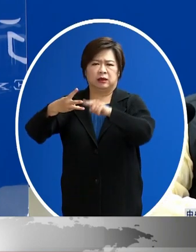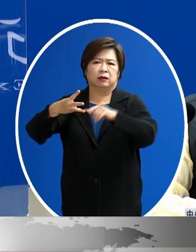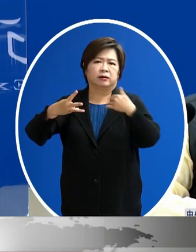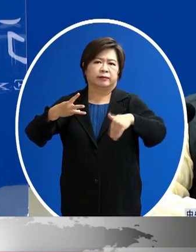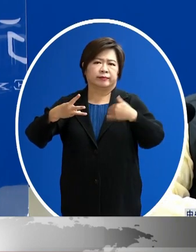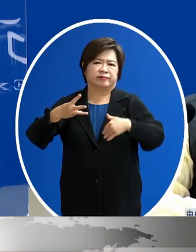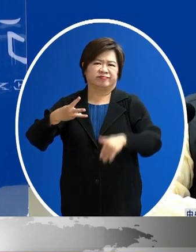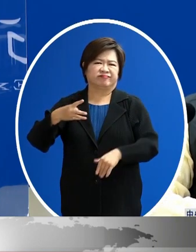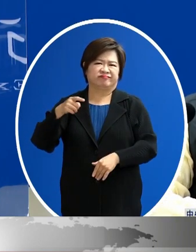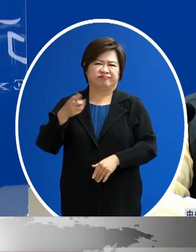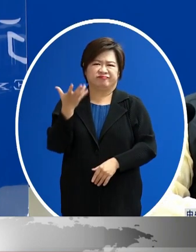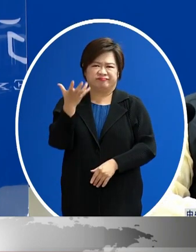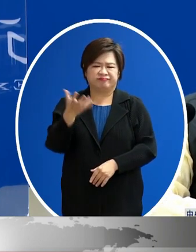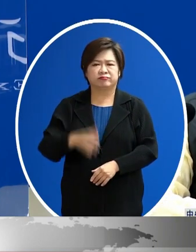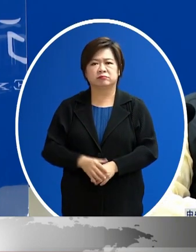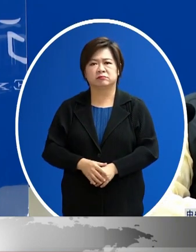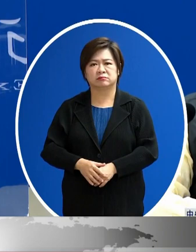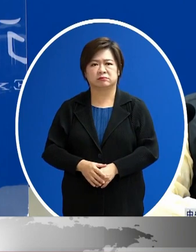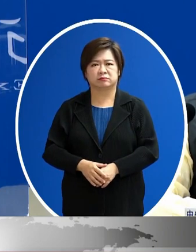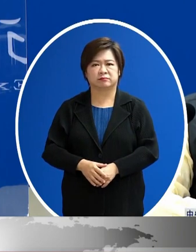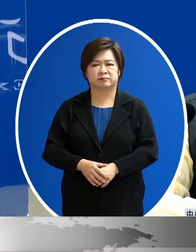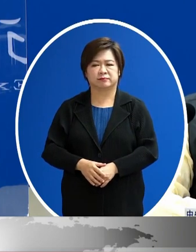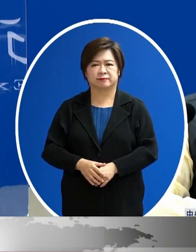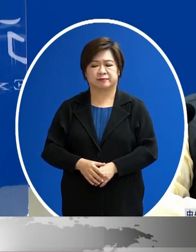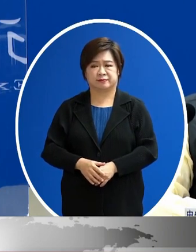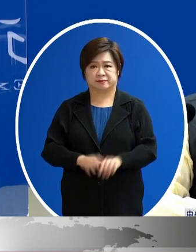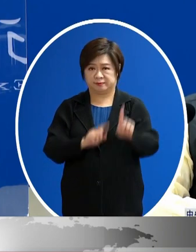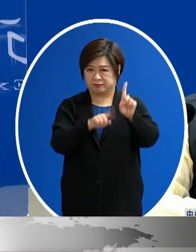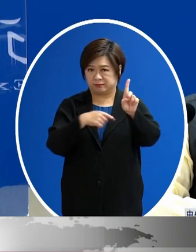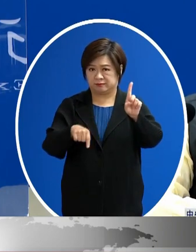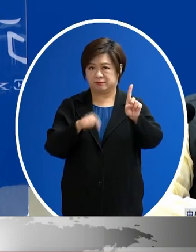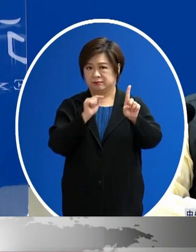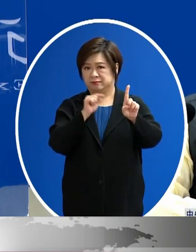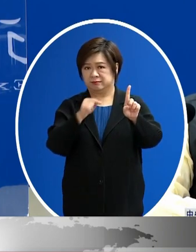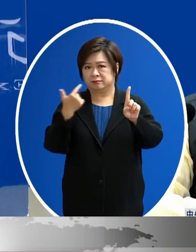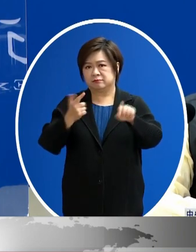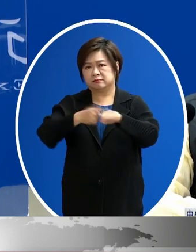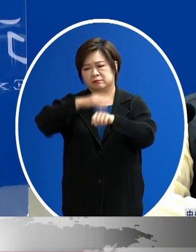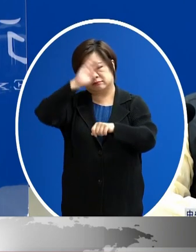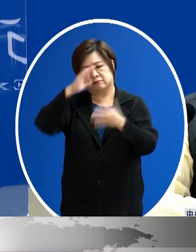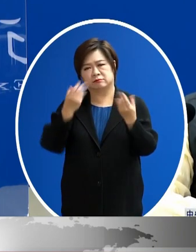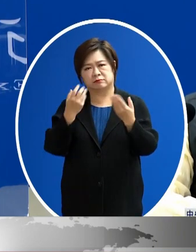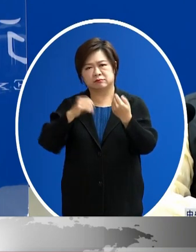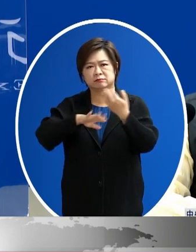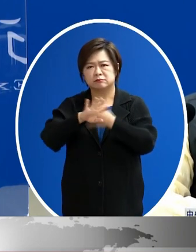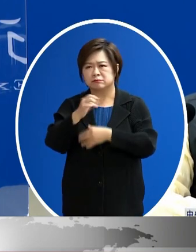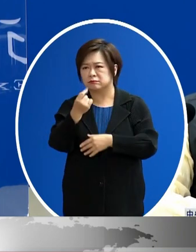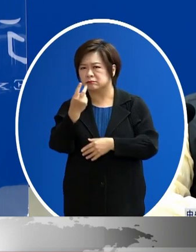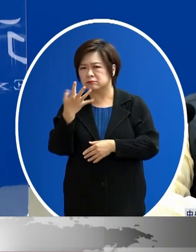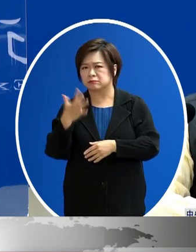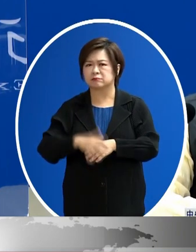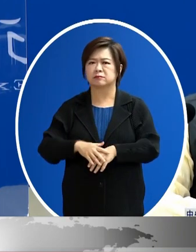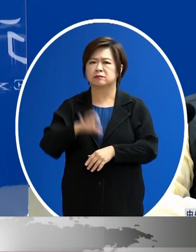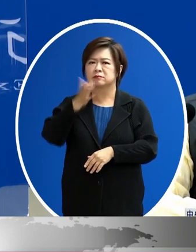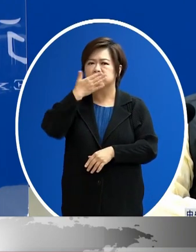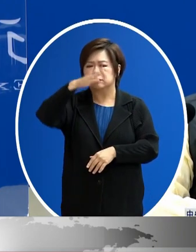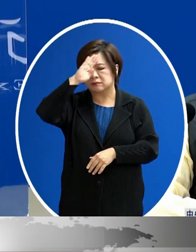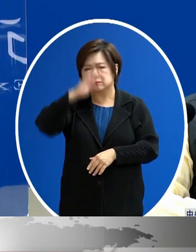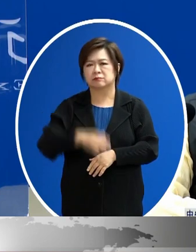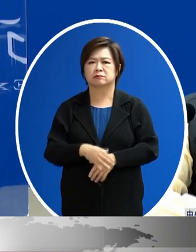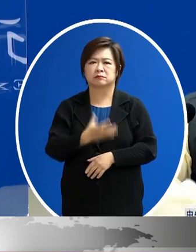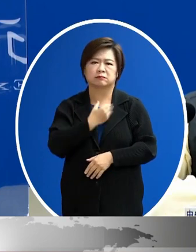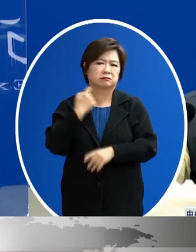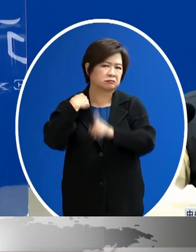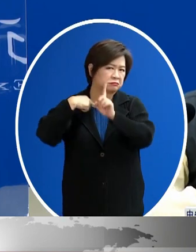were unvaccinated people. Aside from one who didn't have a chronic disease, the rest had either diabetes or a